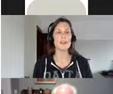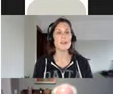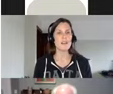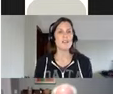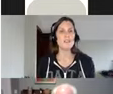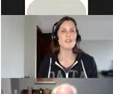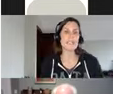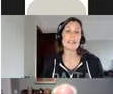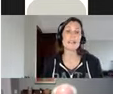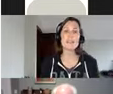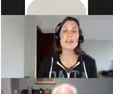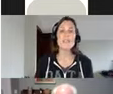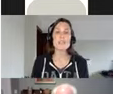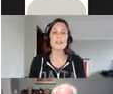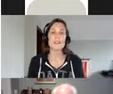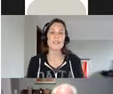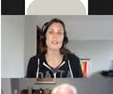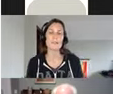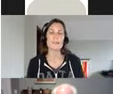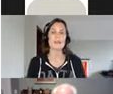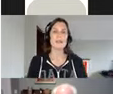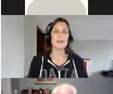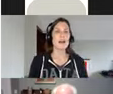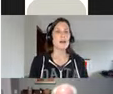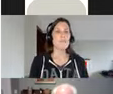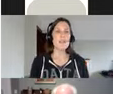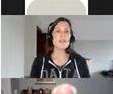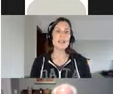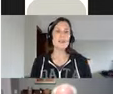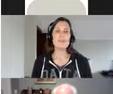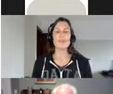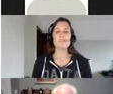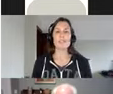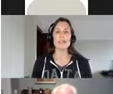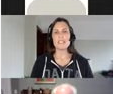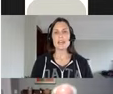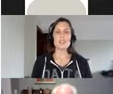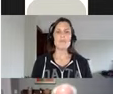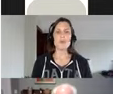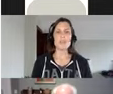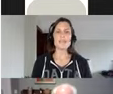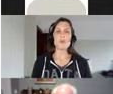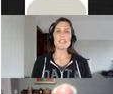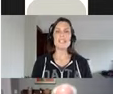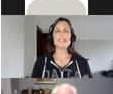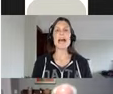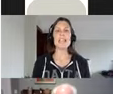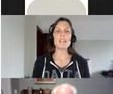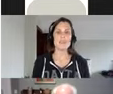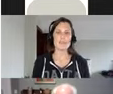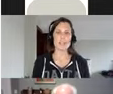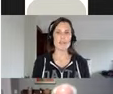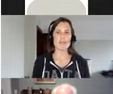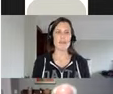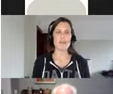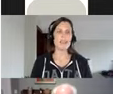the data, you use things like these diverging color schemes. And those allow people to emphasize not just more or less, but which side of